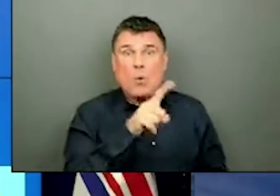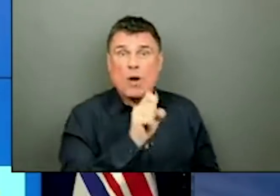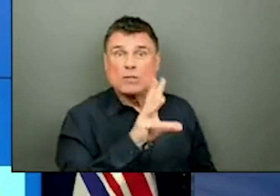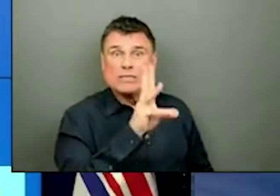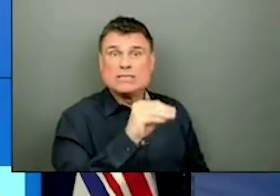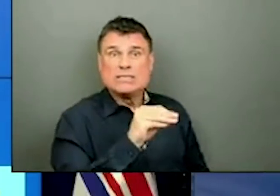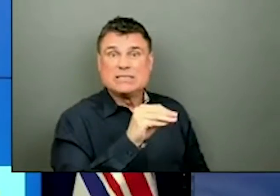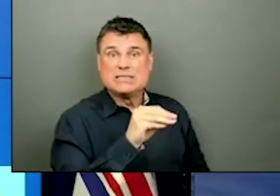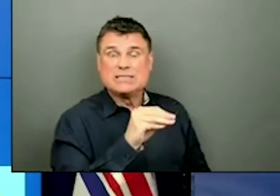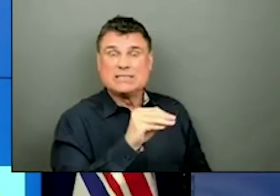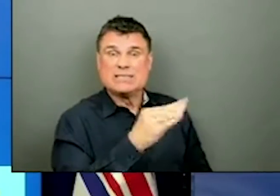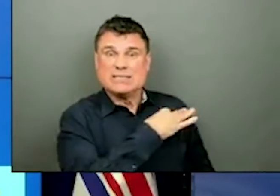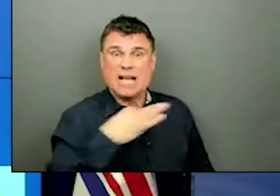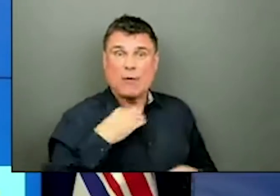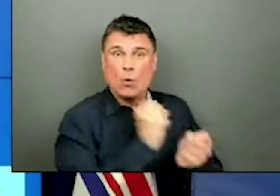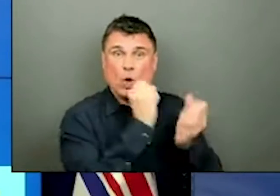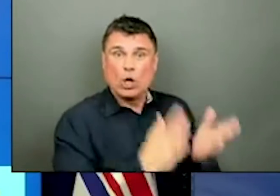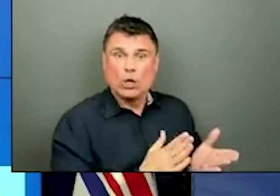well.